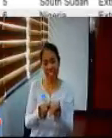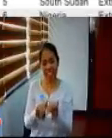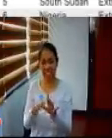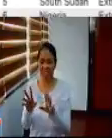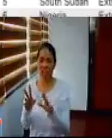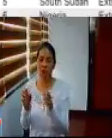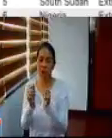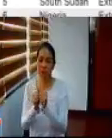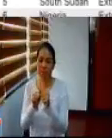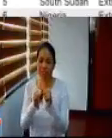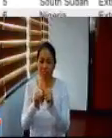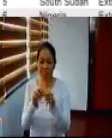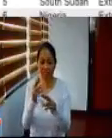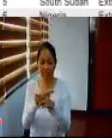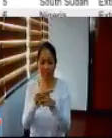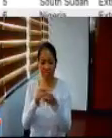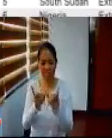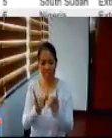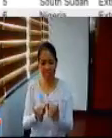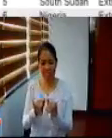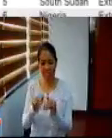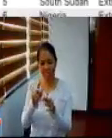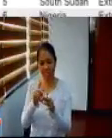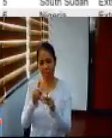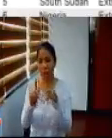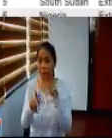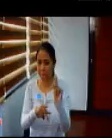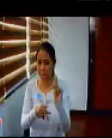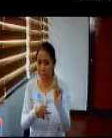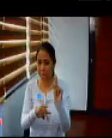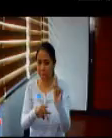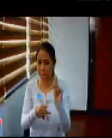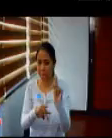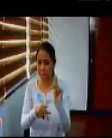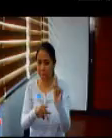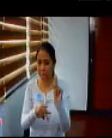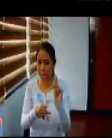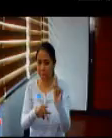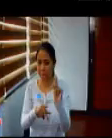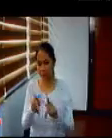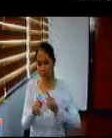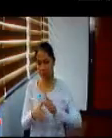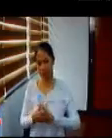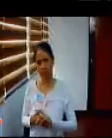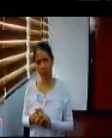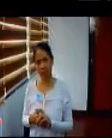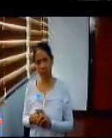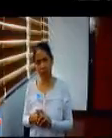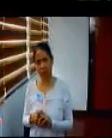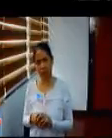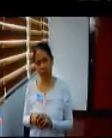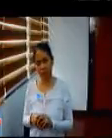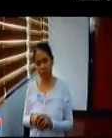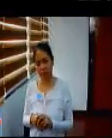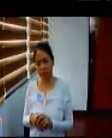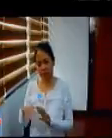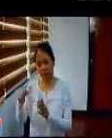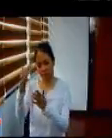population. So, next please. So these are, let me just run down some of